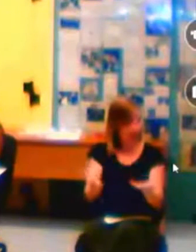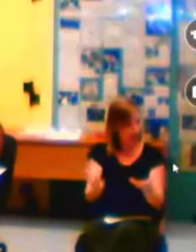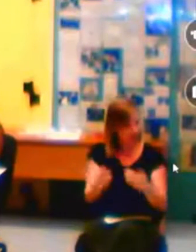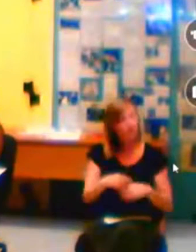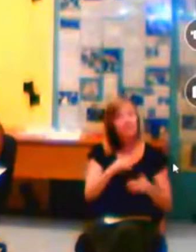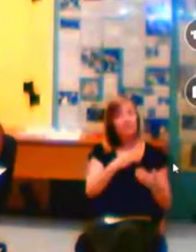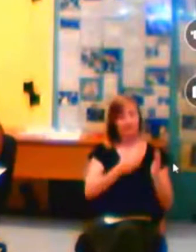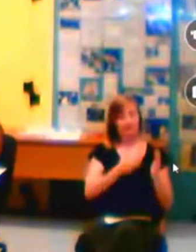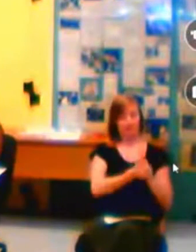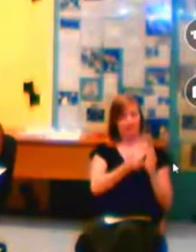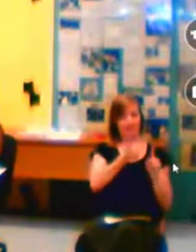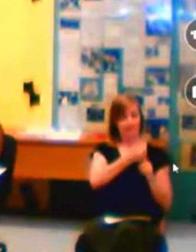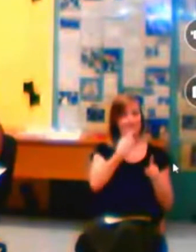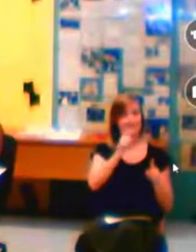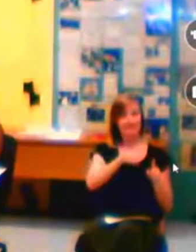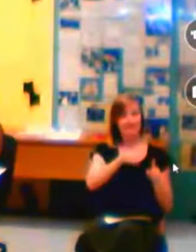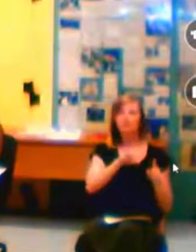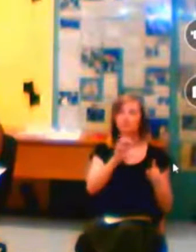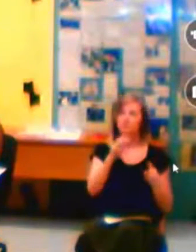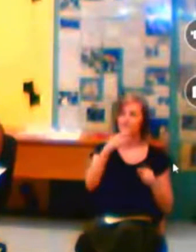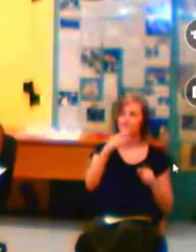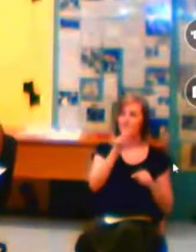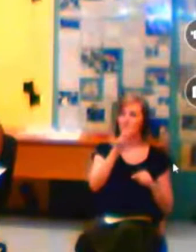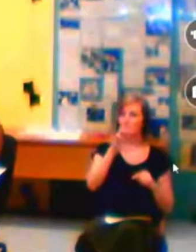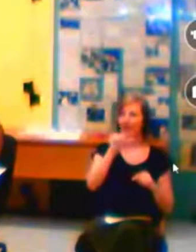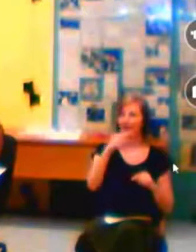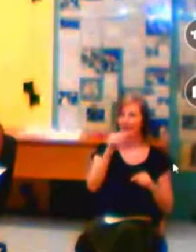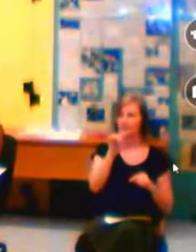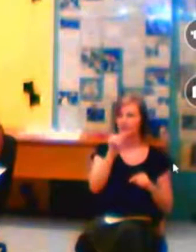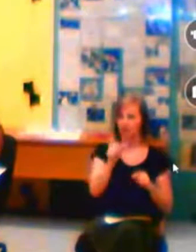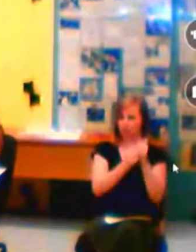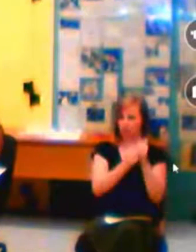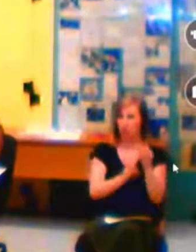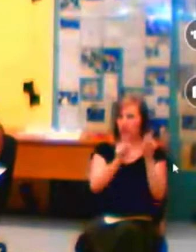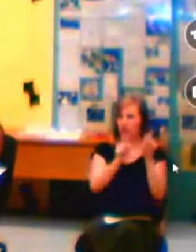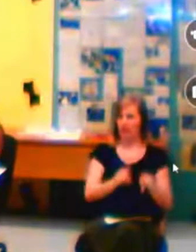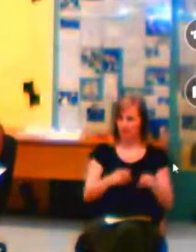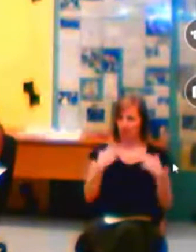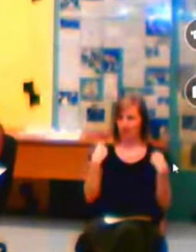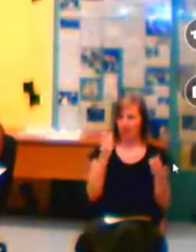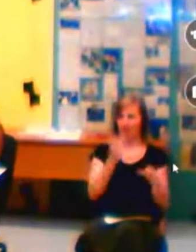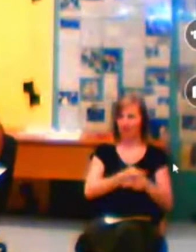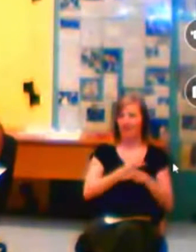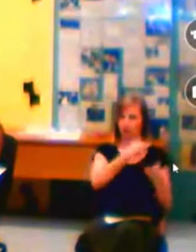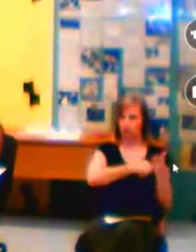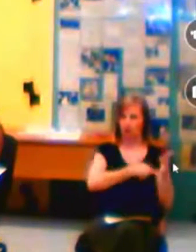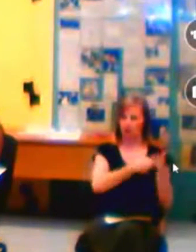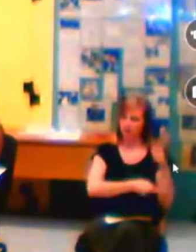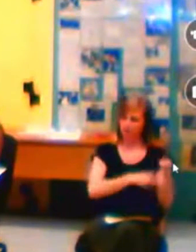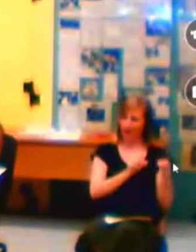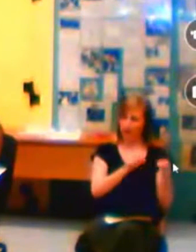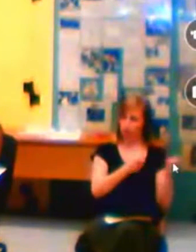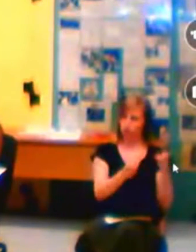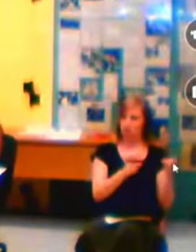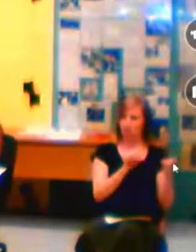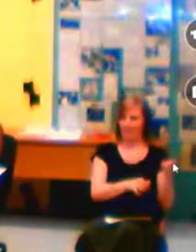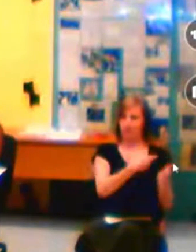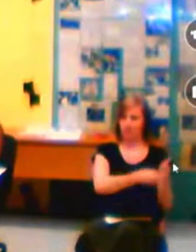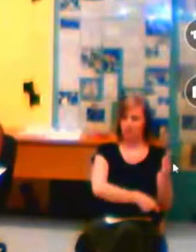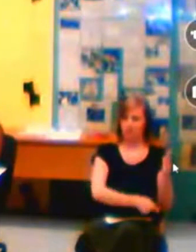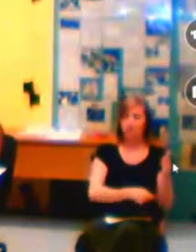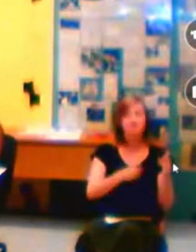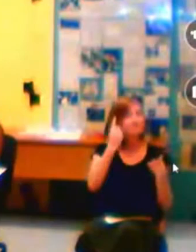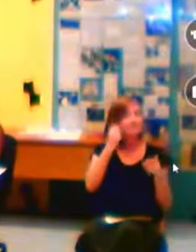all. Then the board is going to decide on what treatments are allowed. The amendment says it has to look at